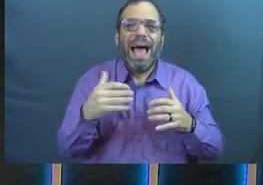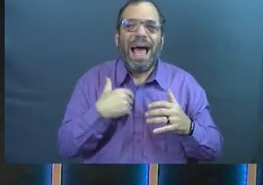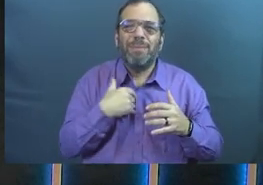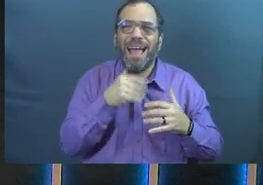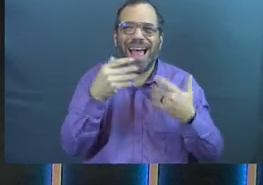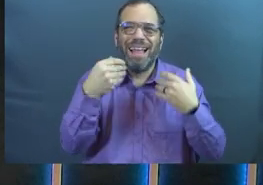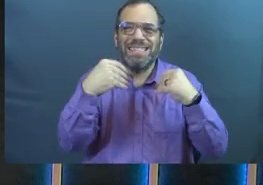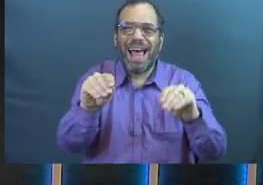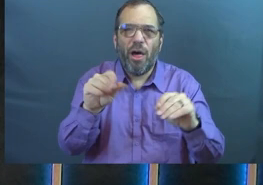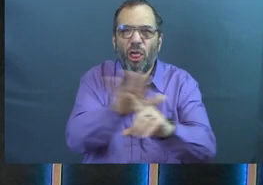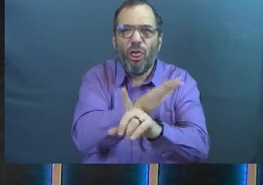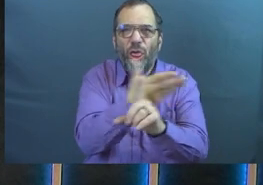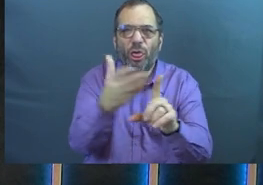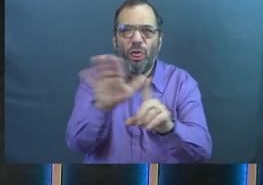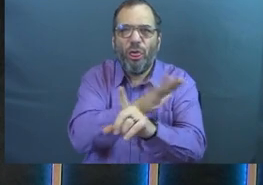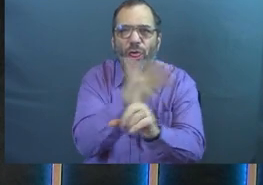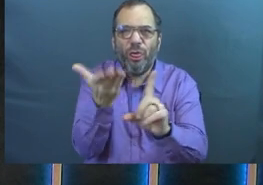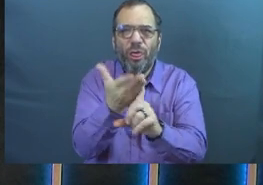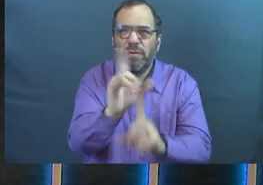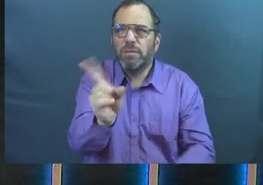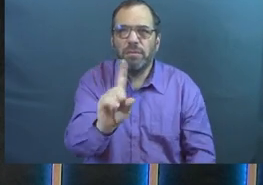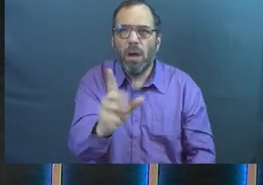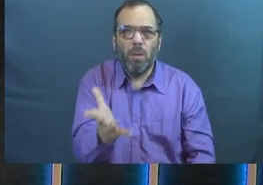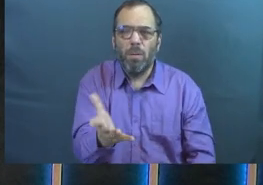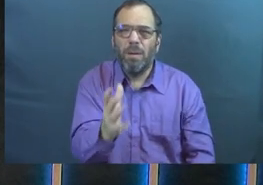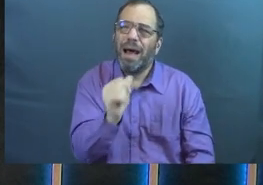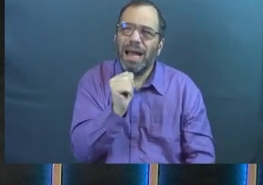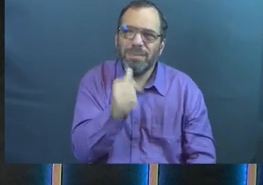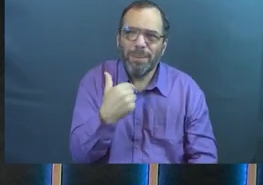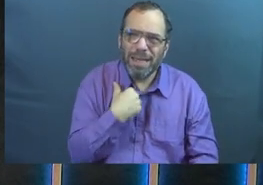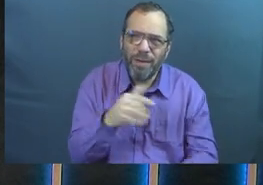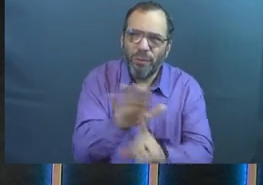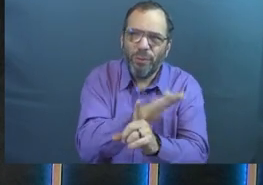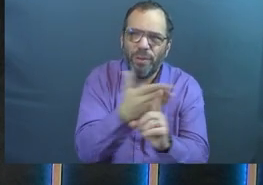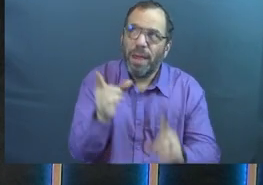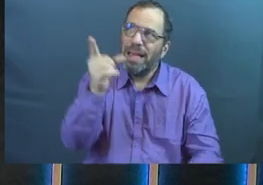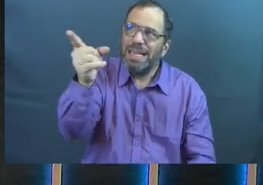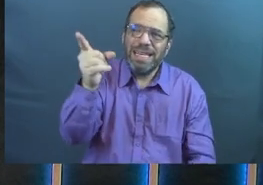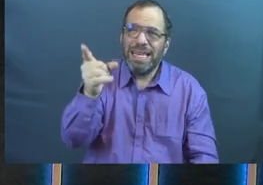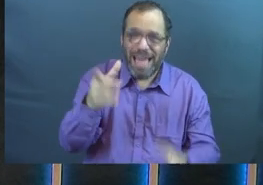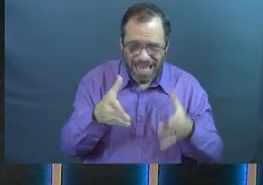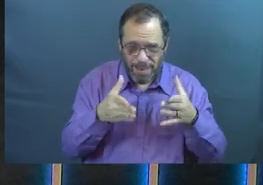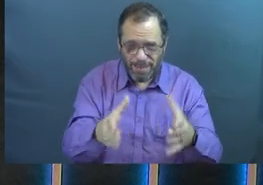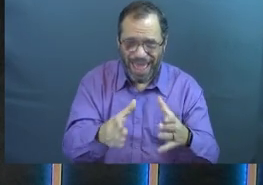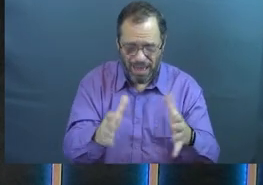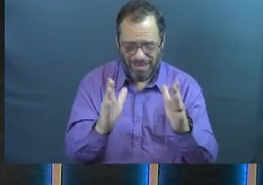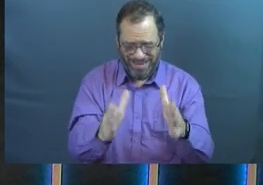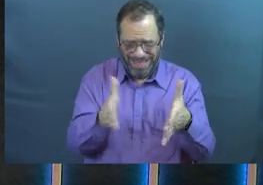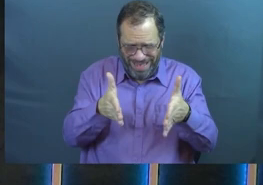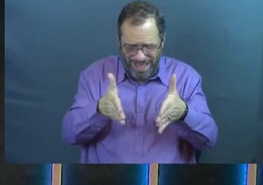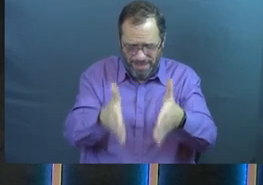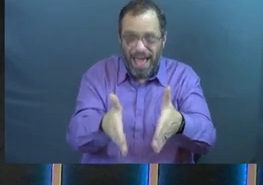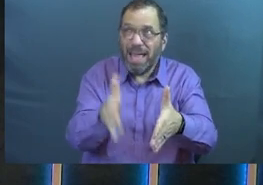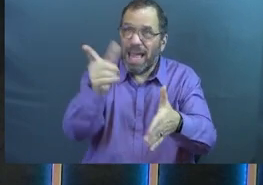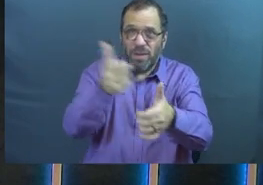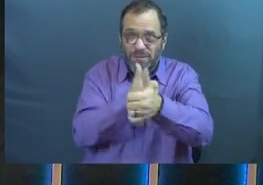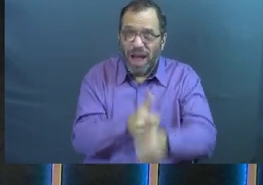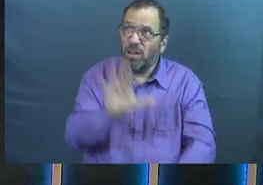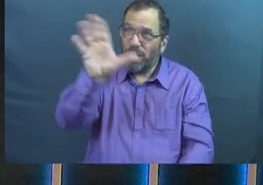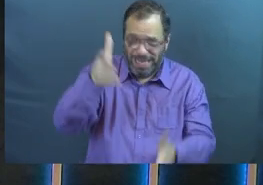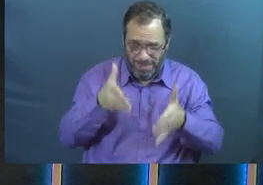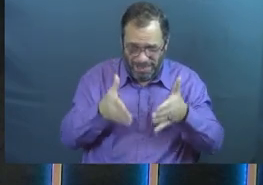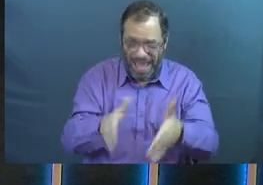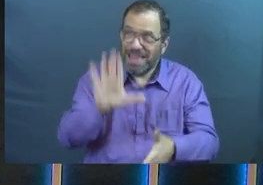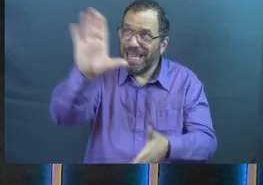trying to sell you anything today at all. He's got a path for you. And if you follow his